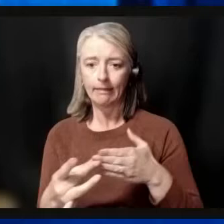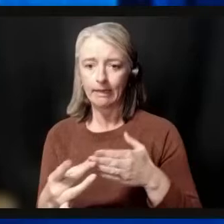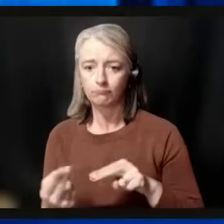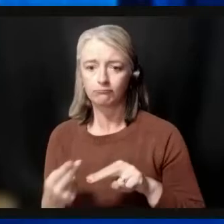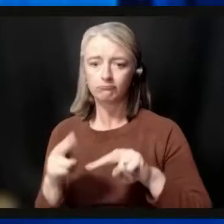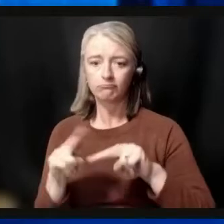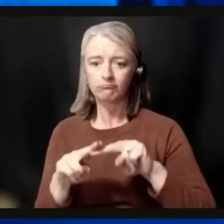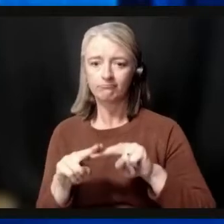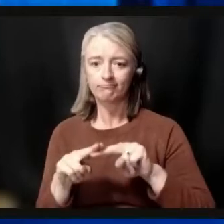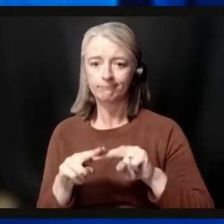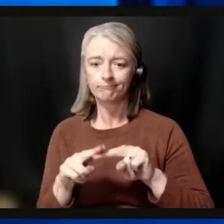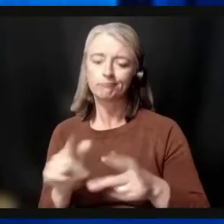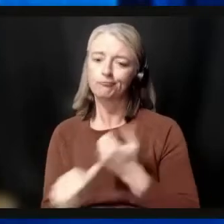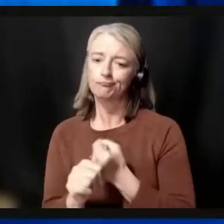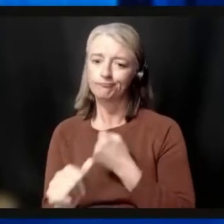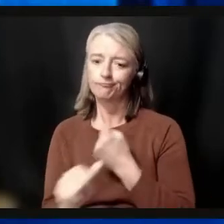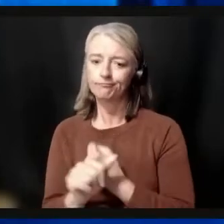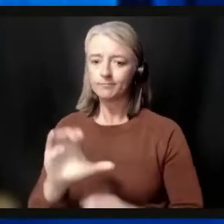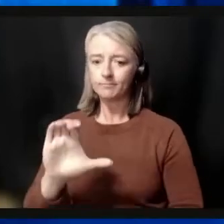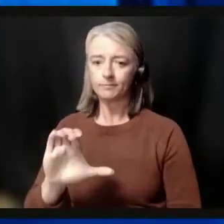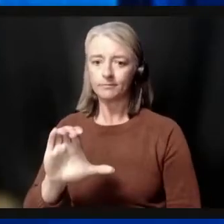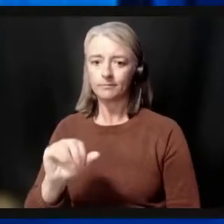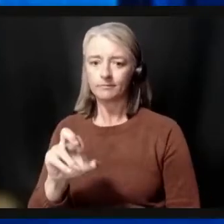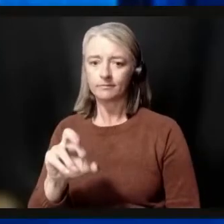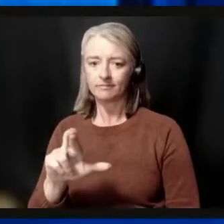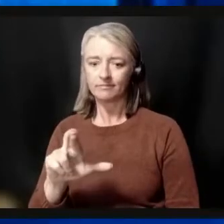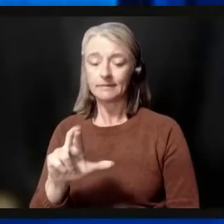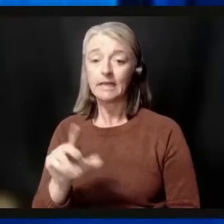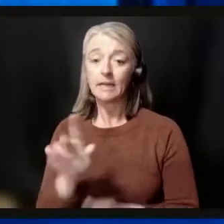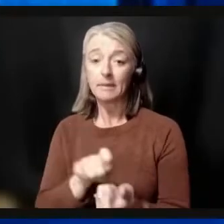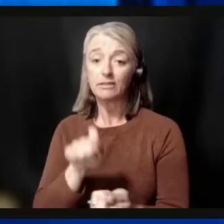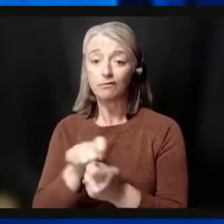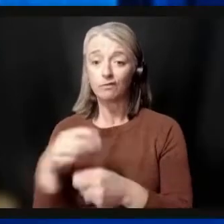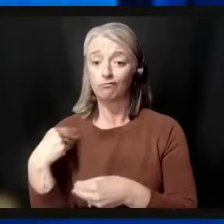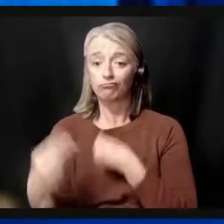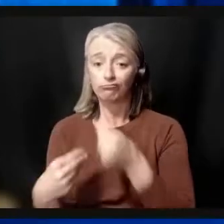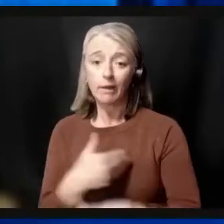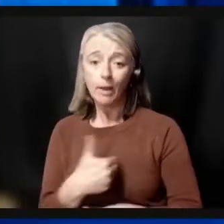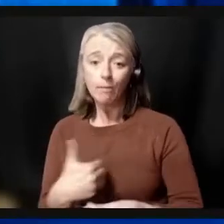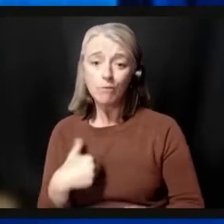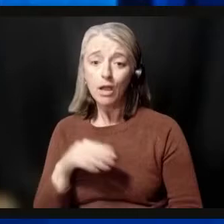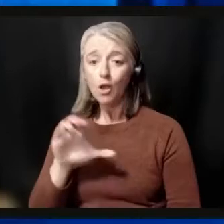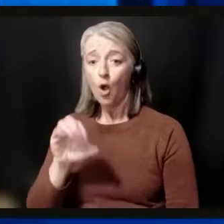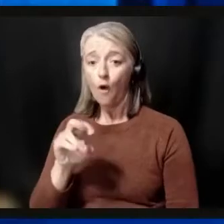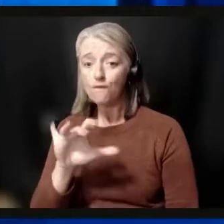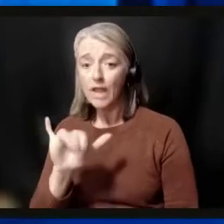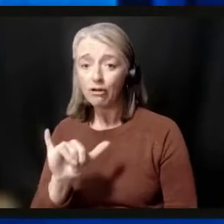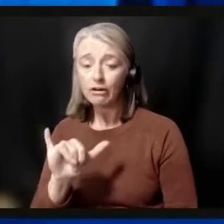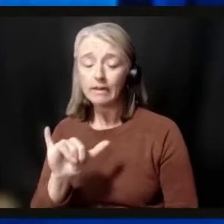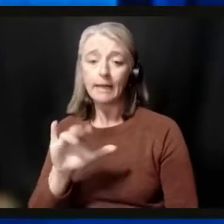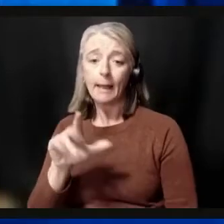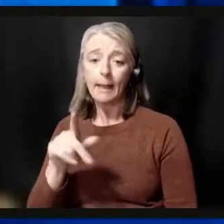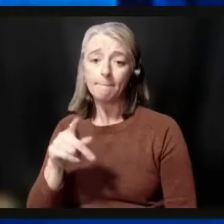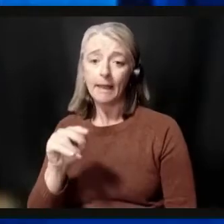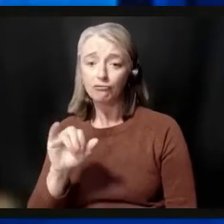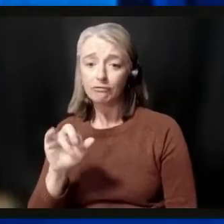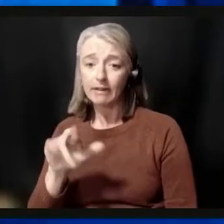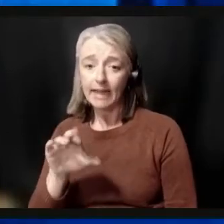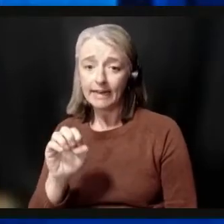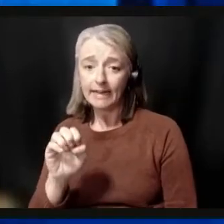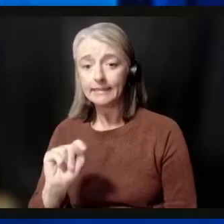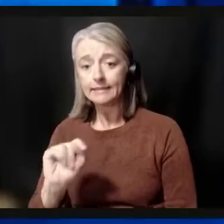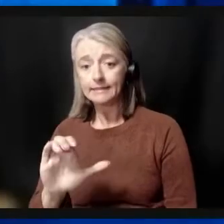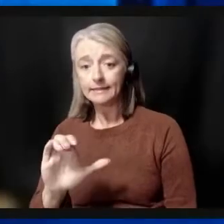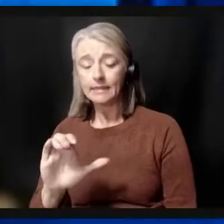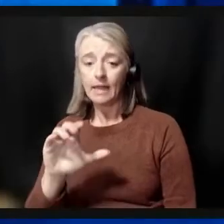cancer. And in particular, for inherited cancers, that could include breast, ovarian, colon, pancreatic, prostate, melanoma, and really